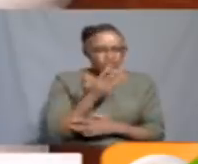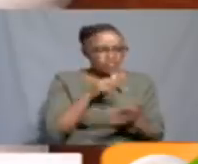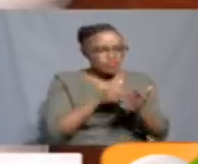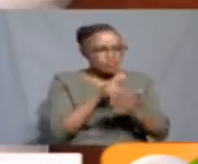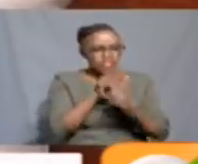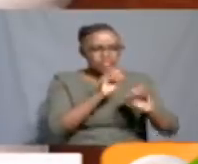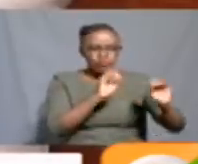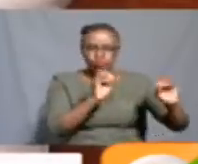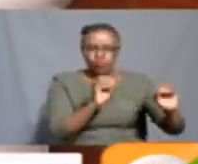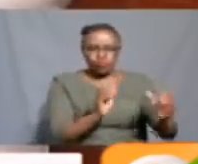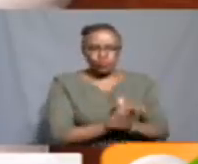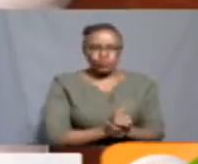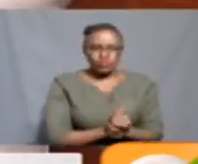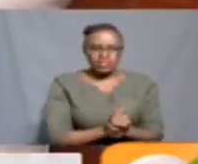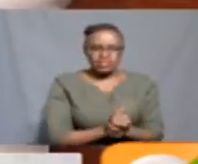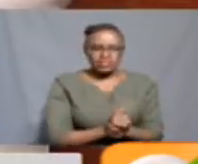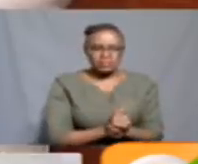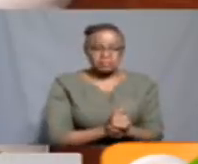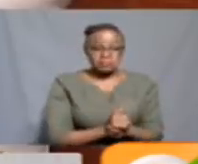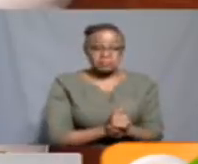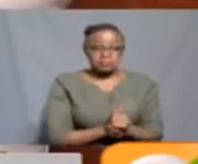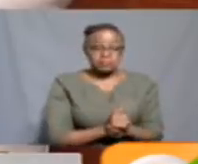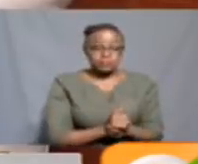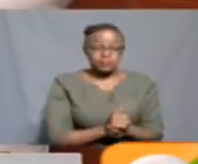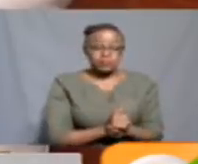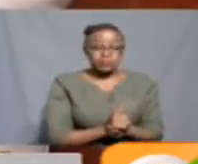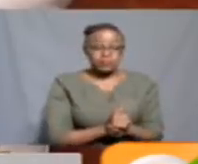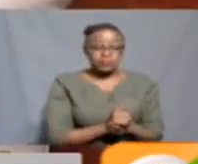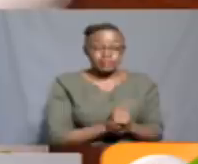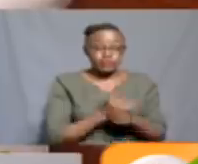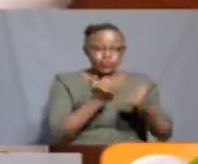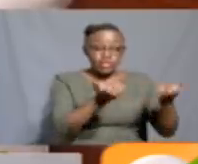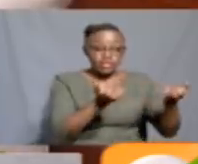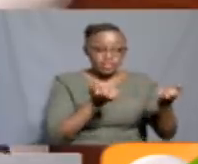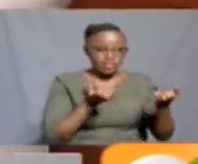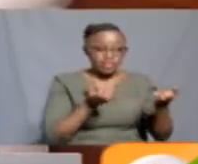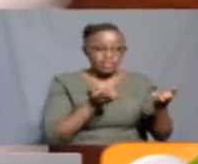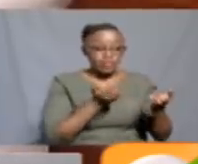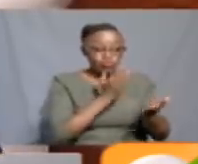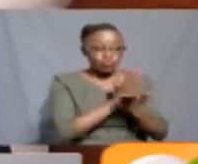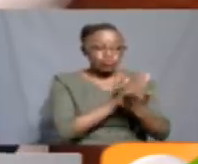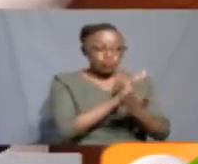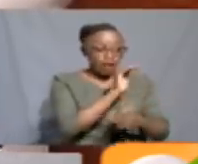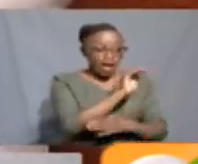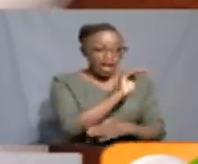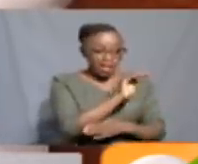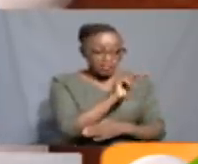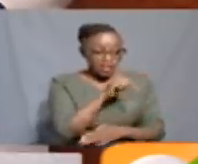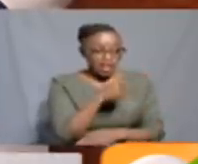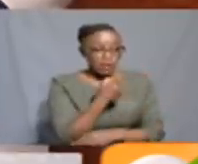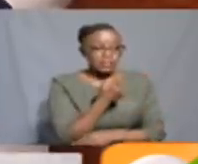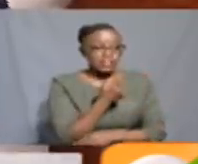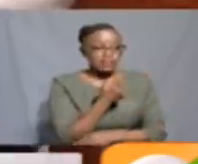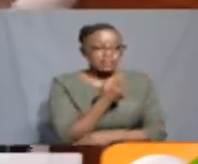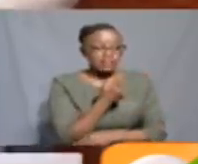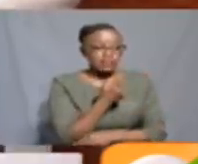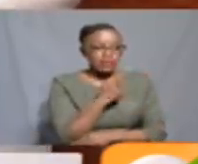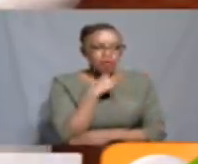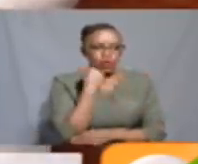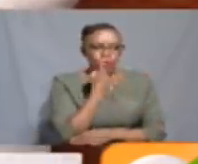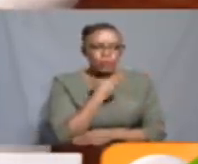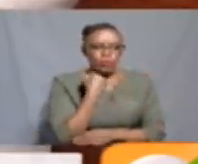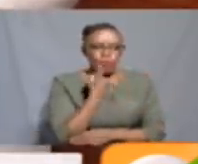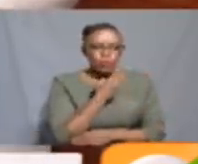you don't win a race. No. Yeah. So we need to really ask ourselves, who is